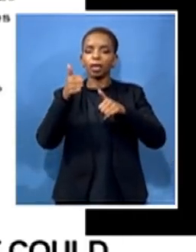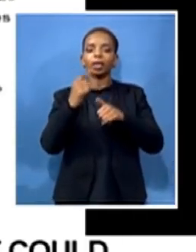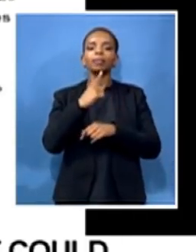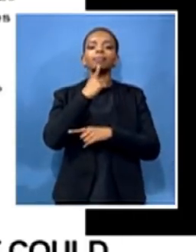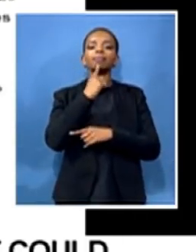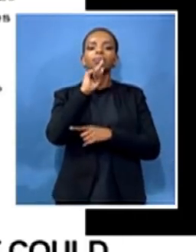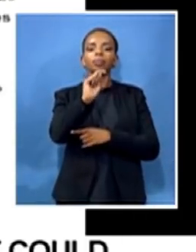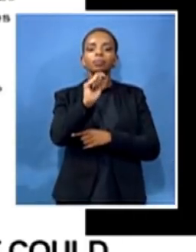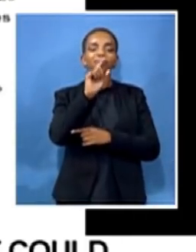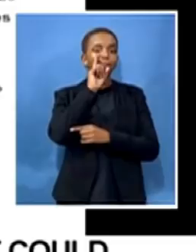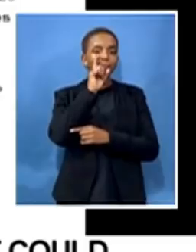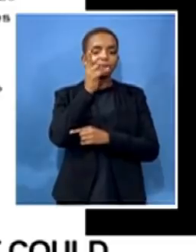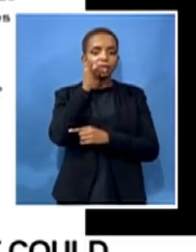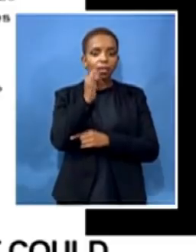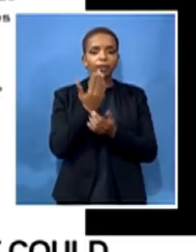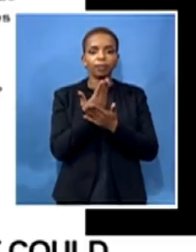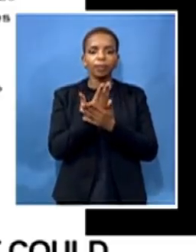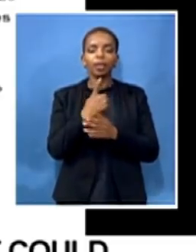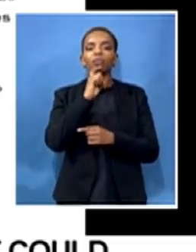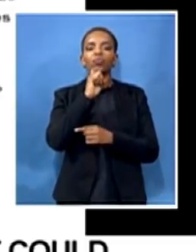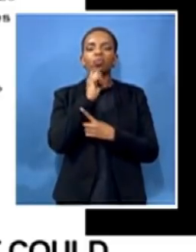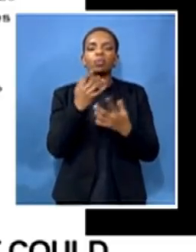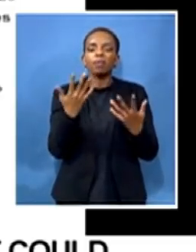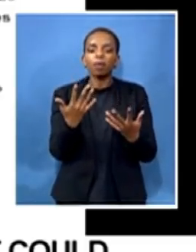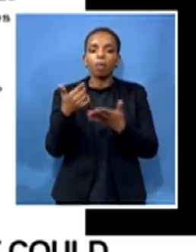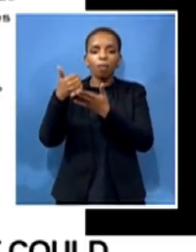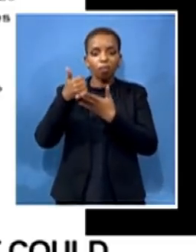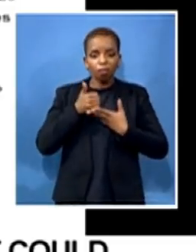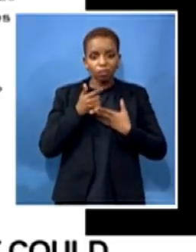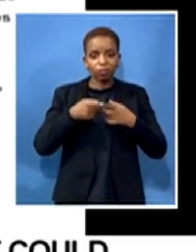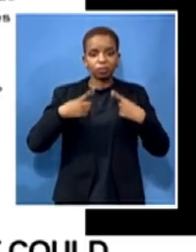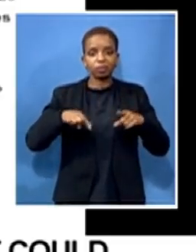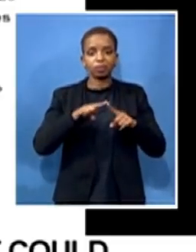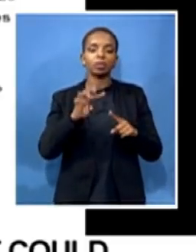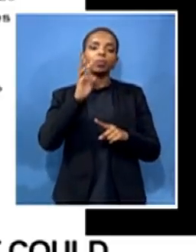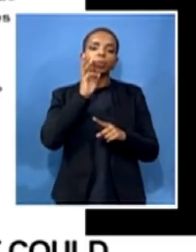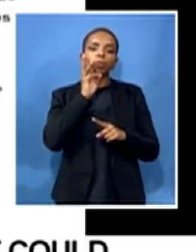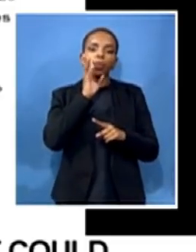to assist with water interventions in the